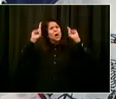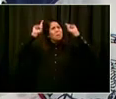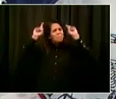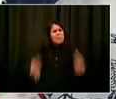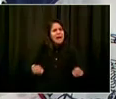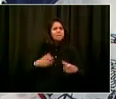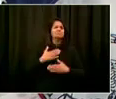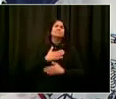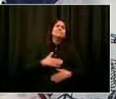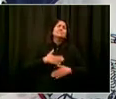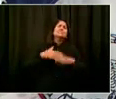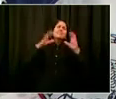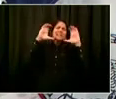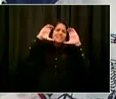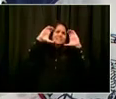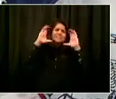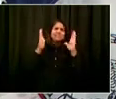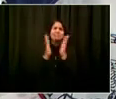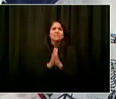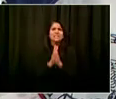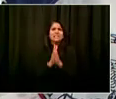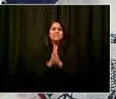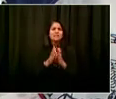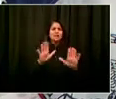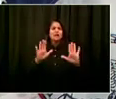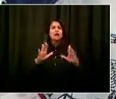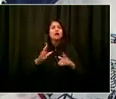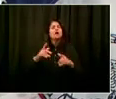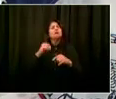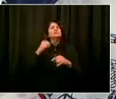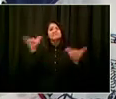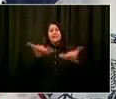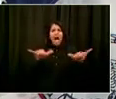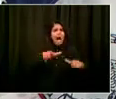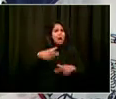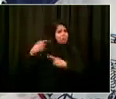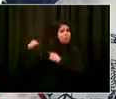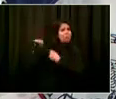April, brought the city back, made it one of the safest places in the country, we have to do that again.